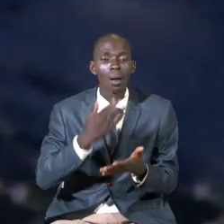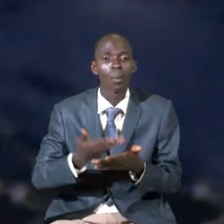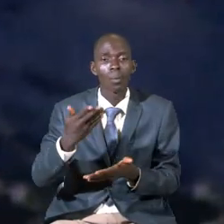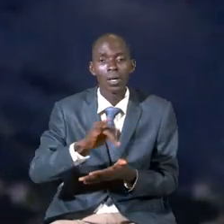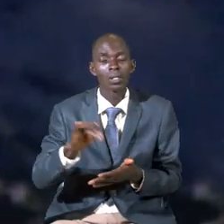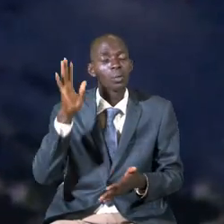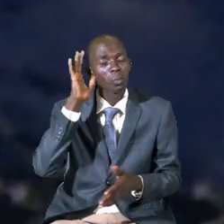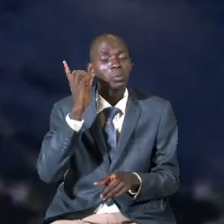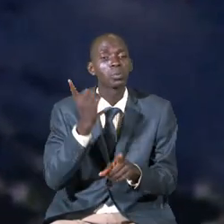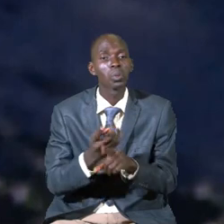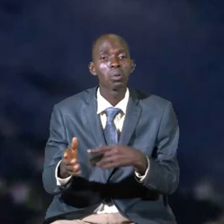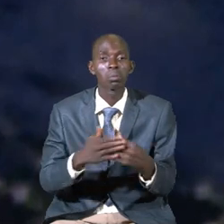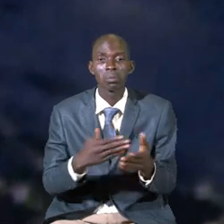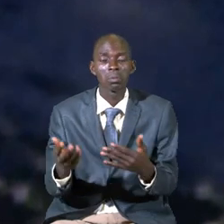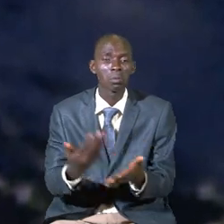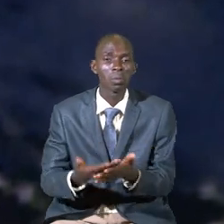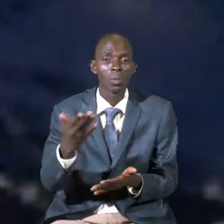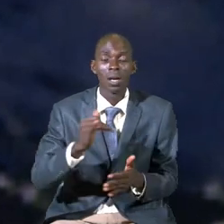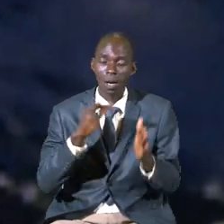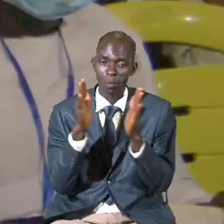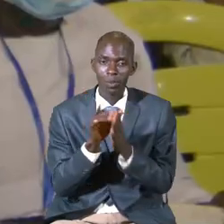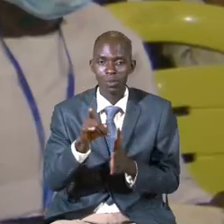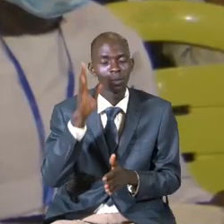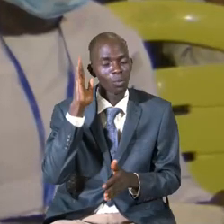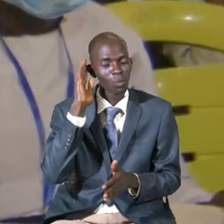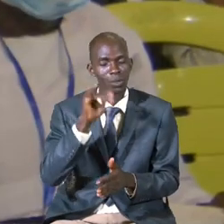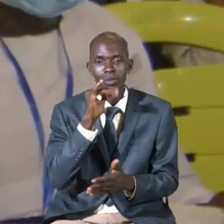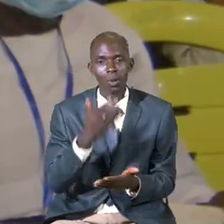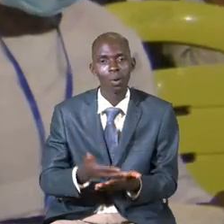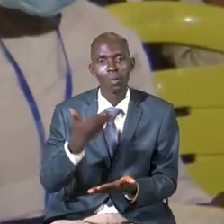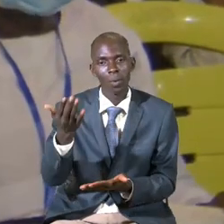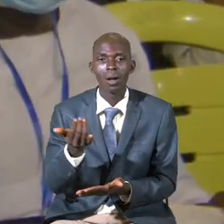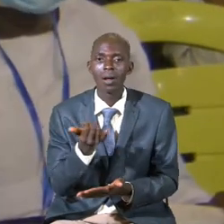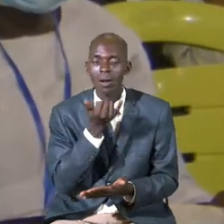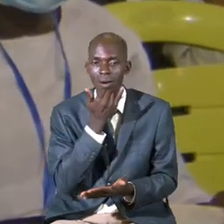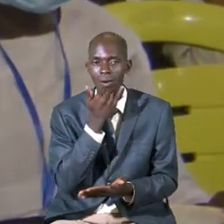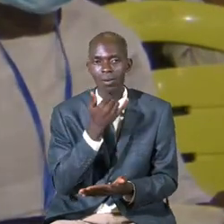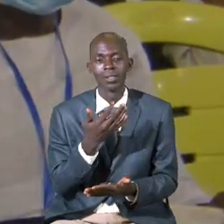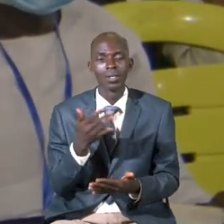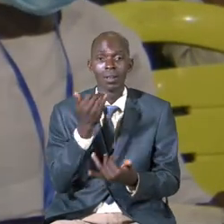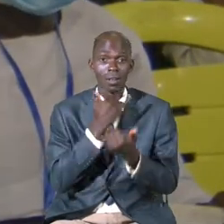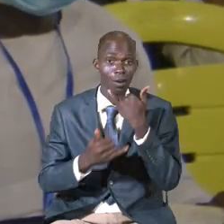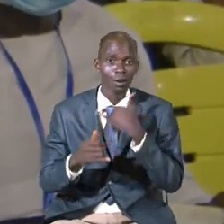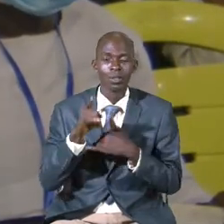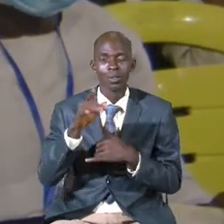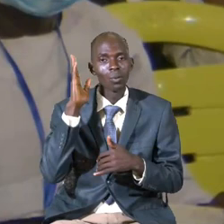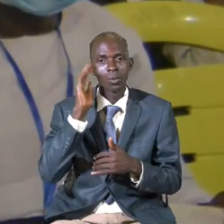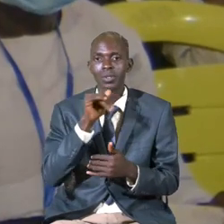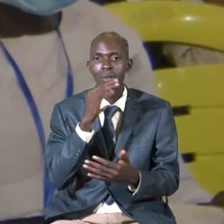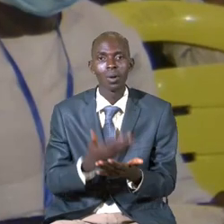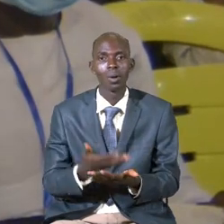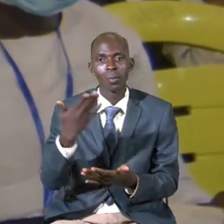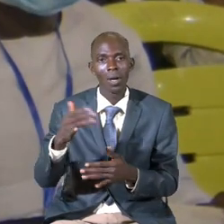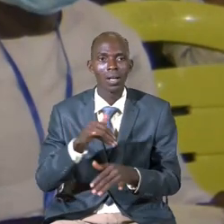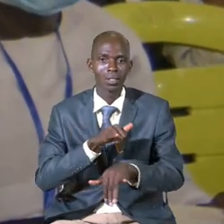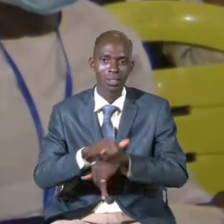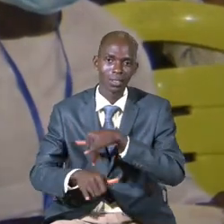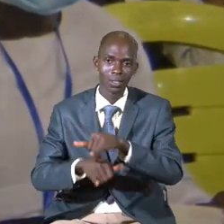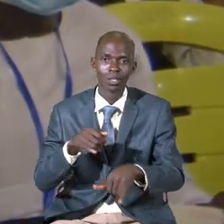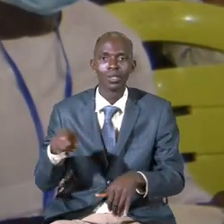pray you're not by arrow you will not buy deception you will not